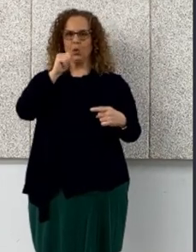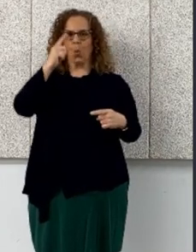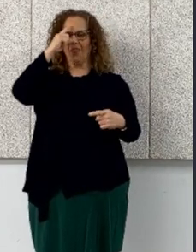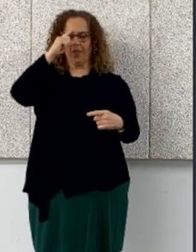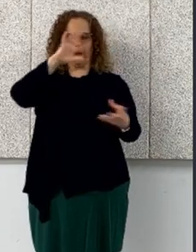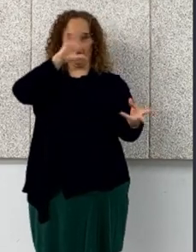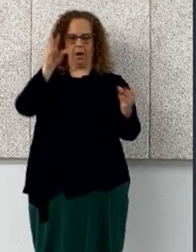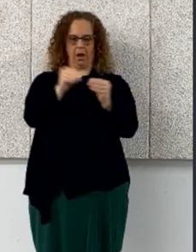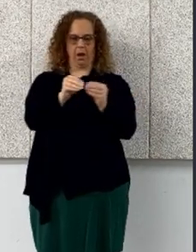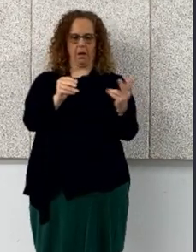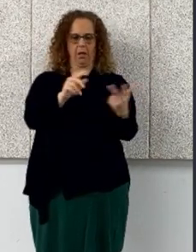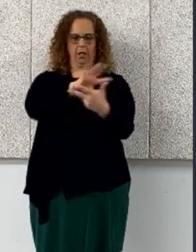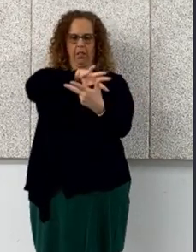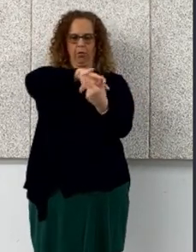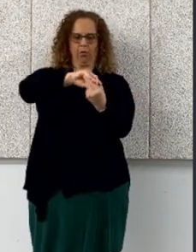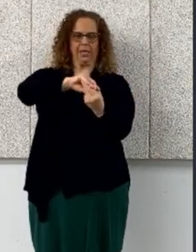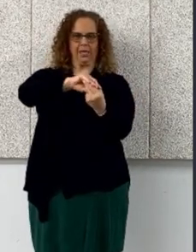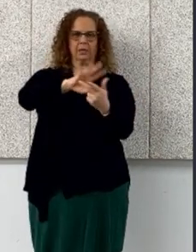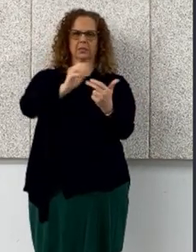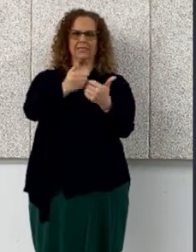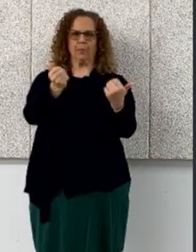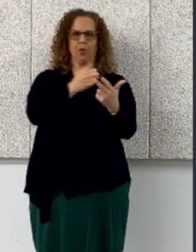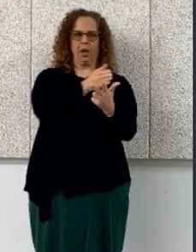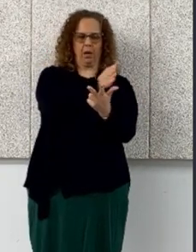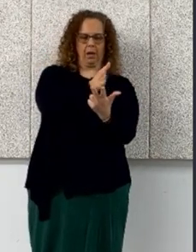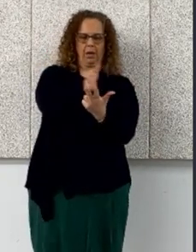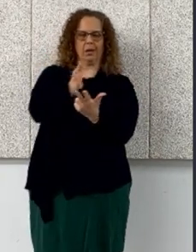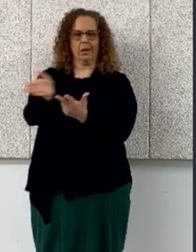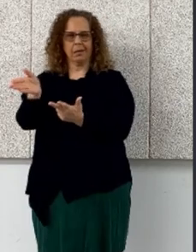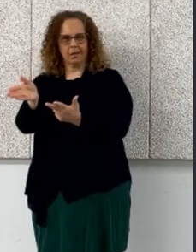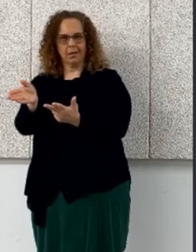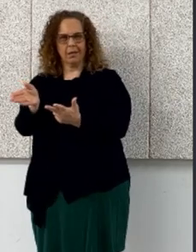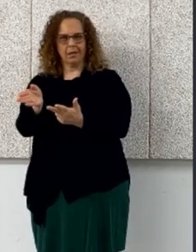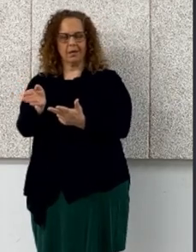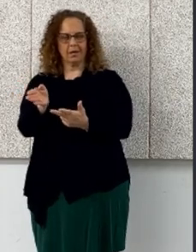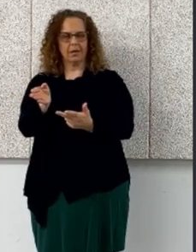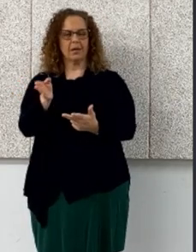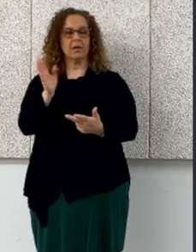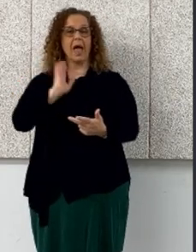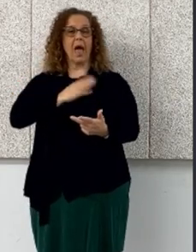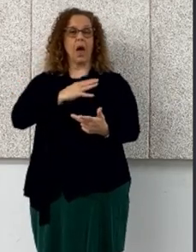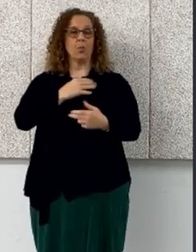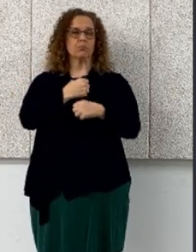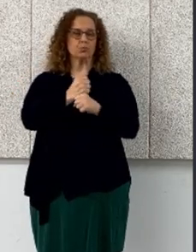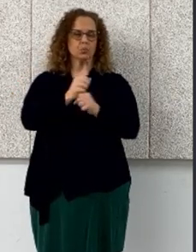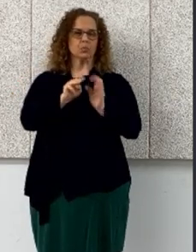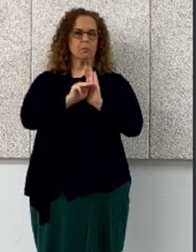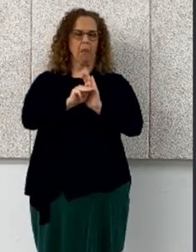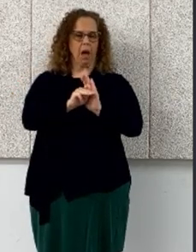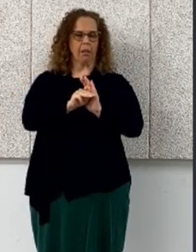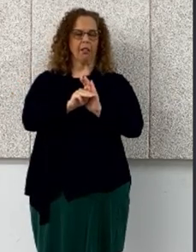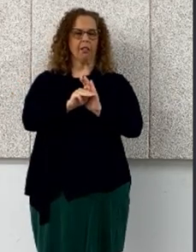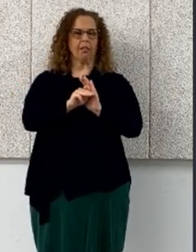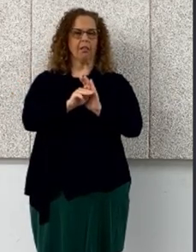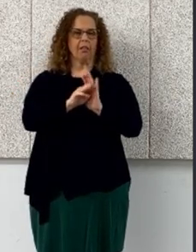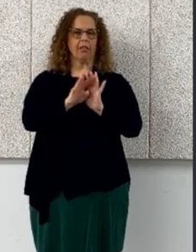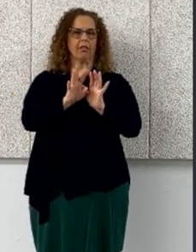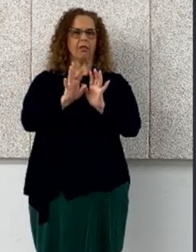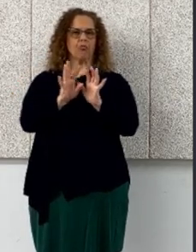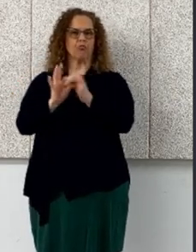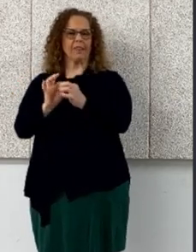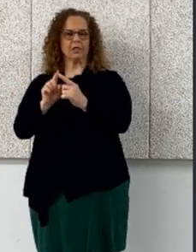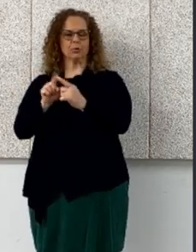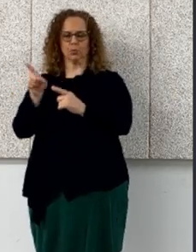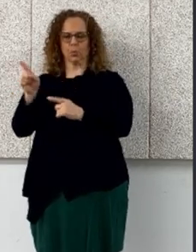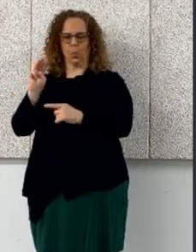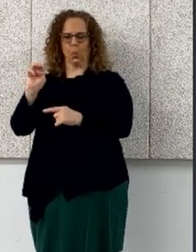Mm. So it was really like separating the threads and thinking through that. Now, our producing model is also in relationship to what Will's